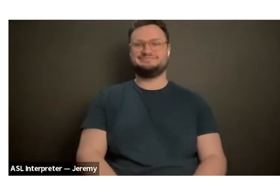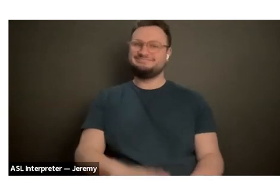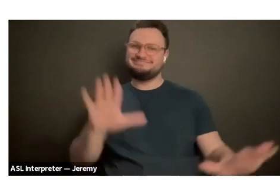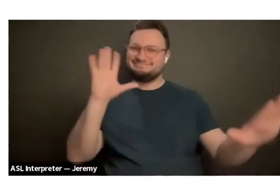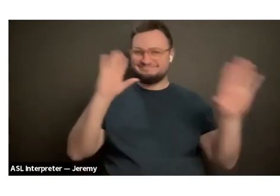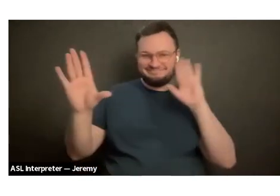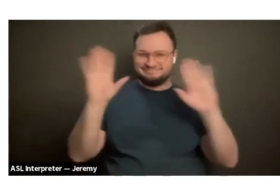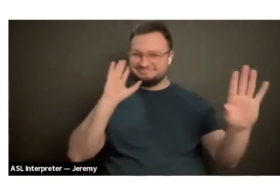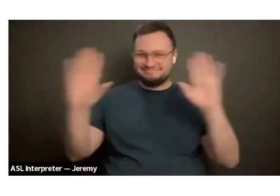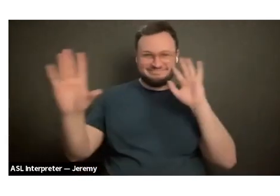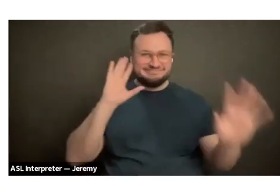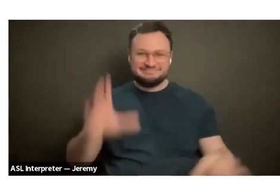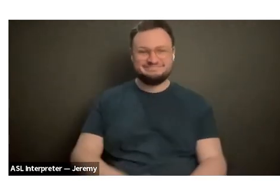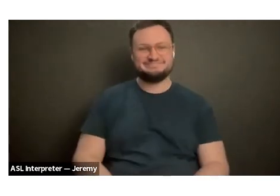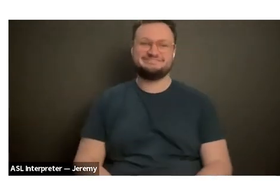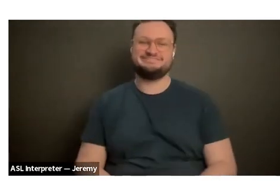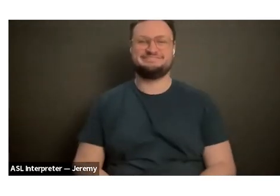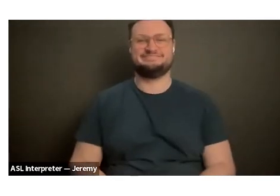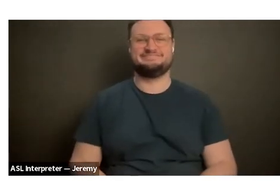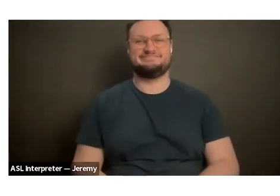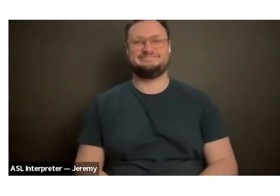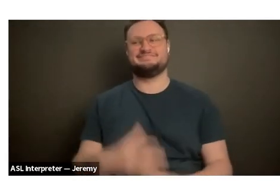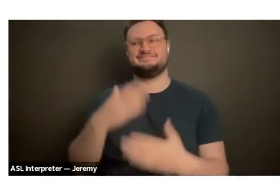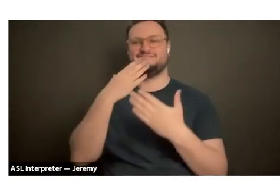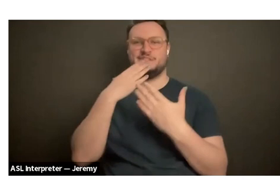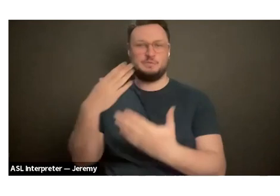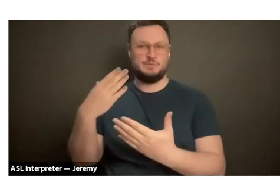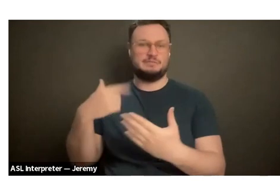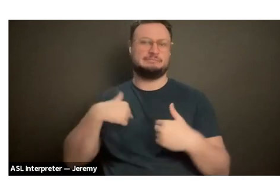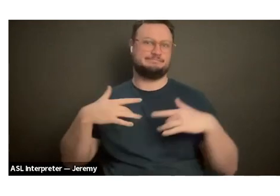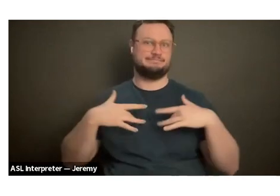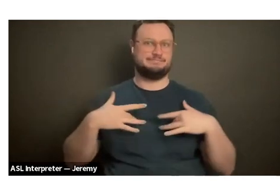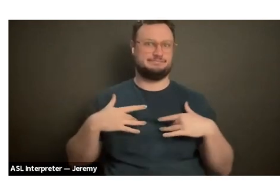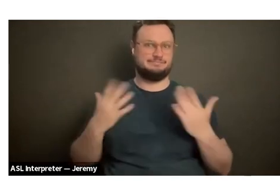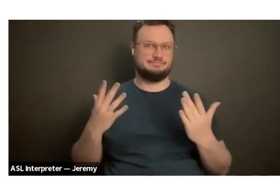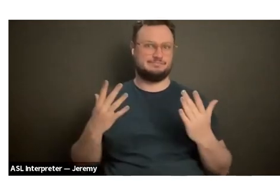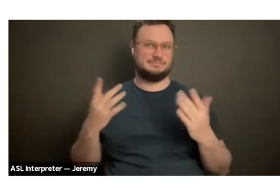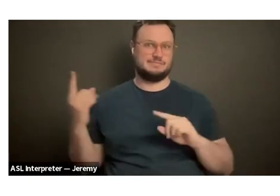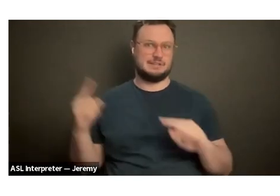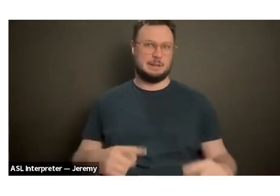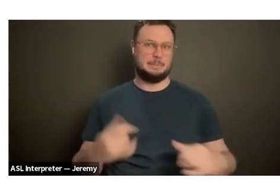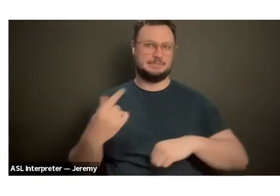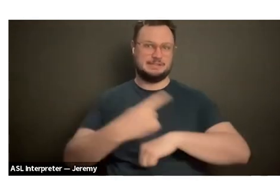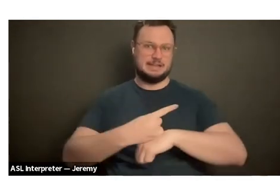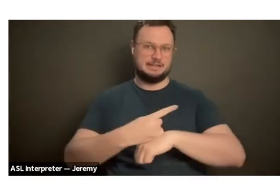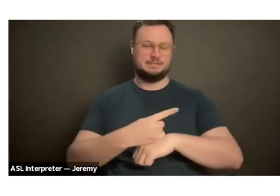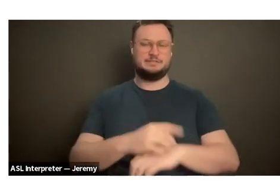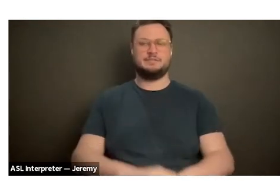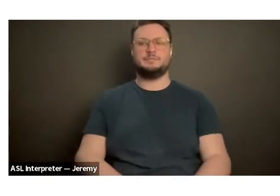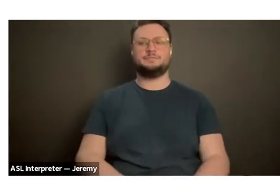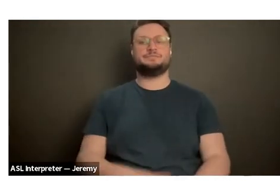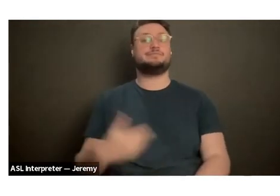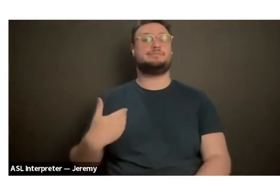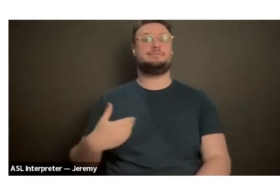Hey. Thank you so much. Everyone's super excited to be here. A few quick things. So my